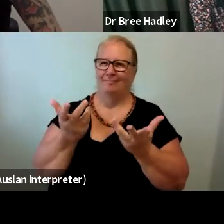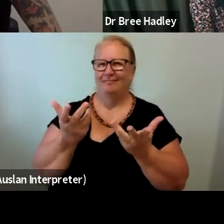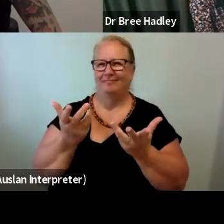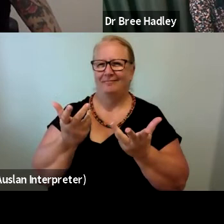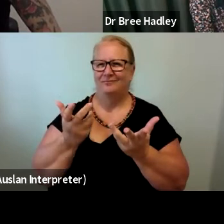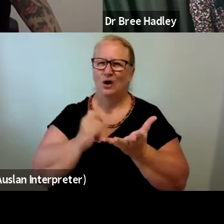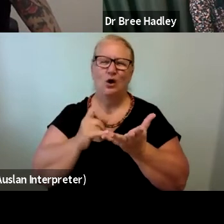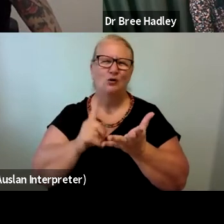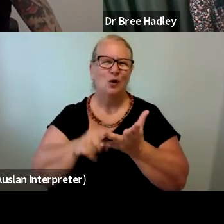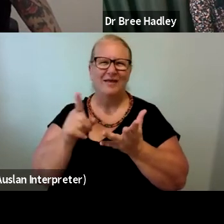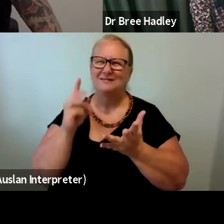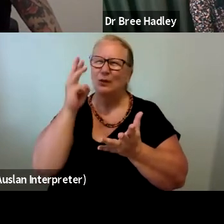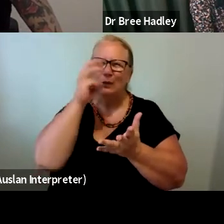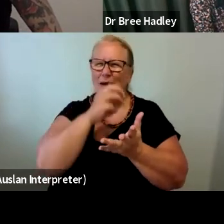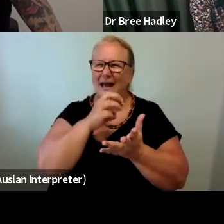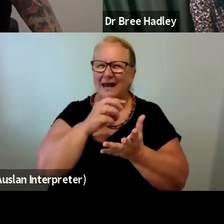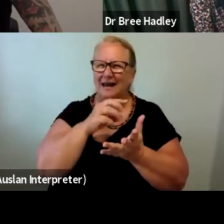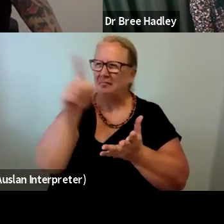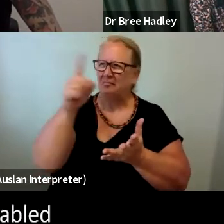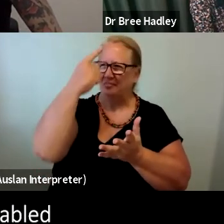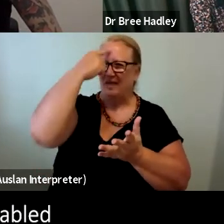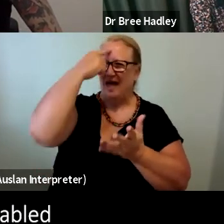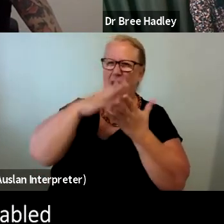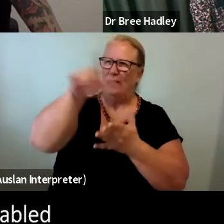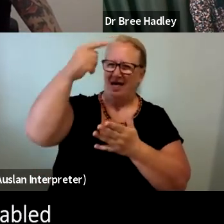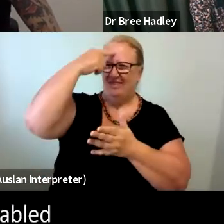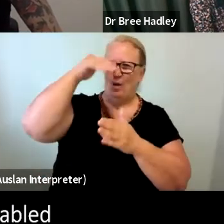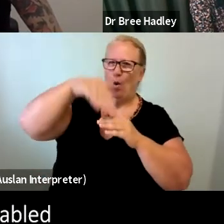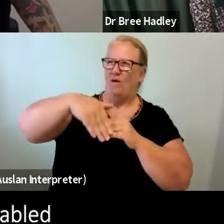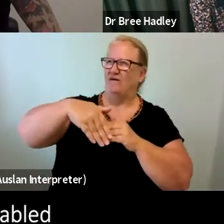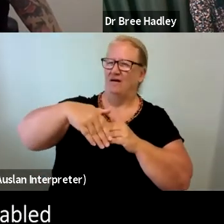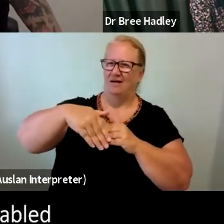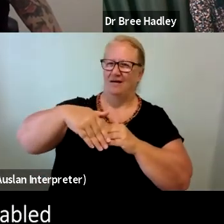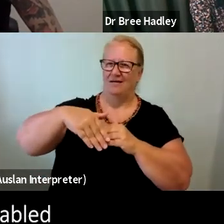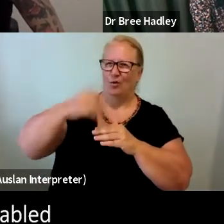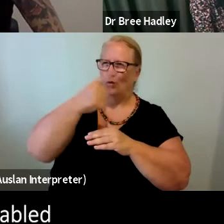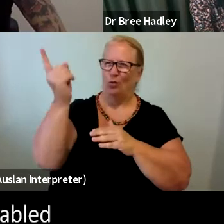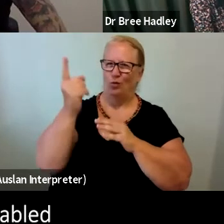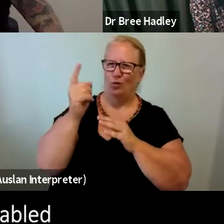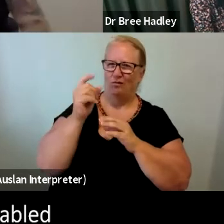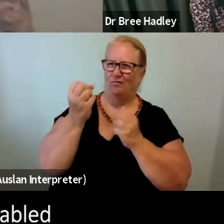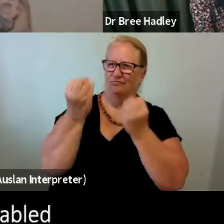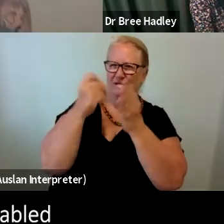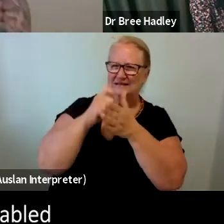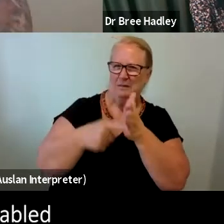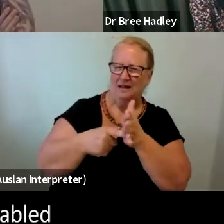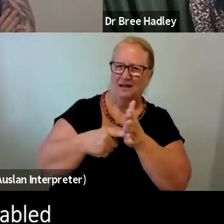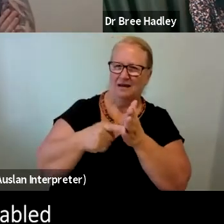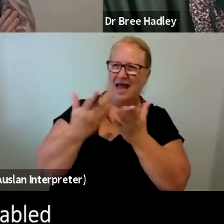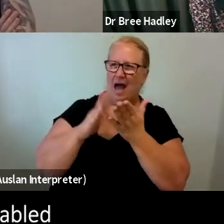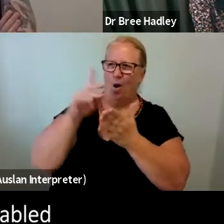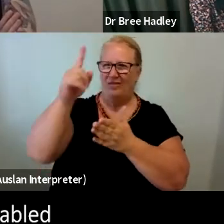And it's this weird kind of expectation that non-disabled people have about